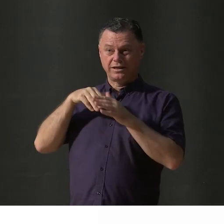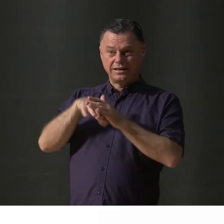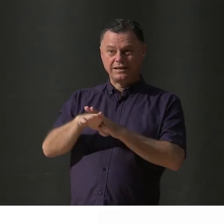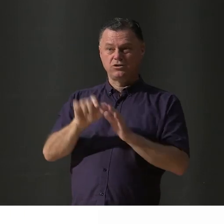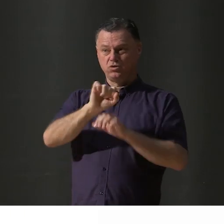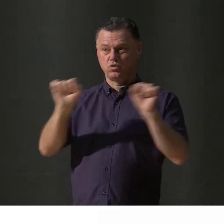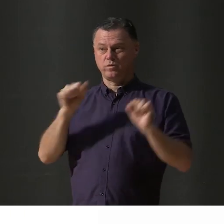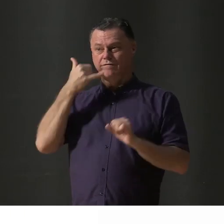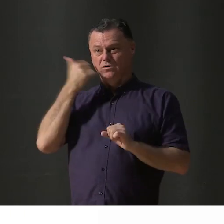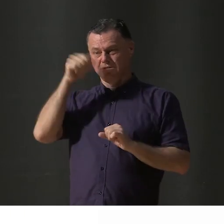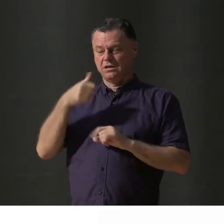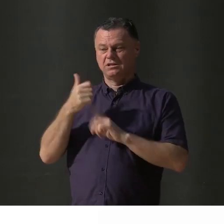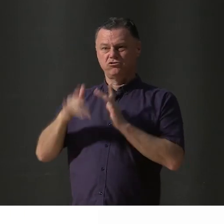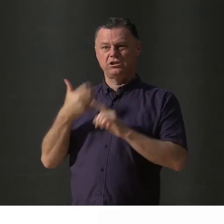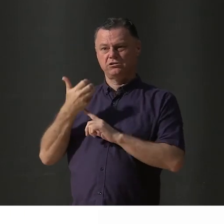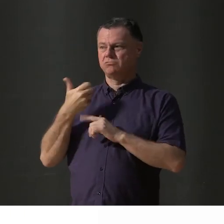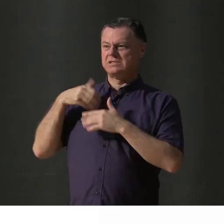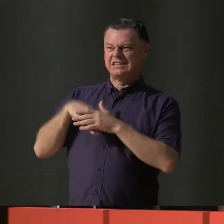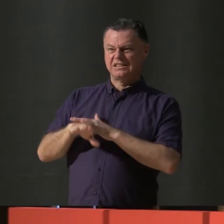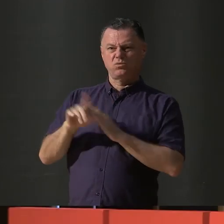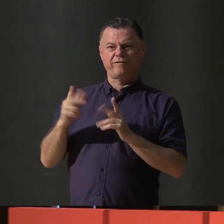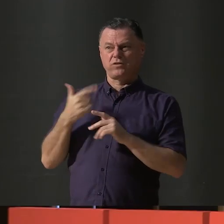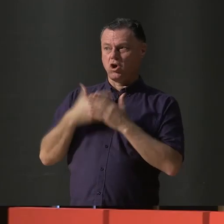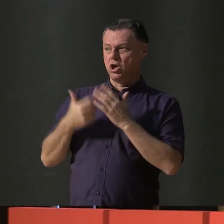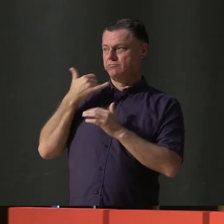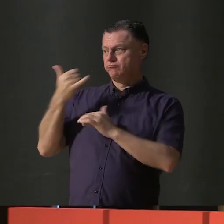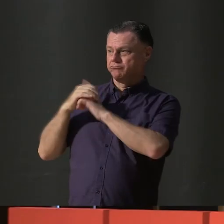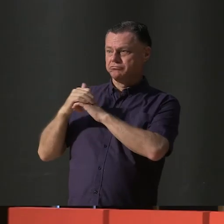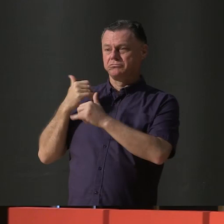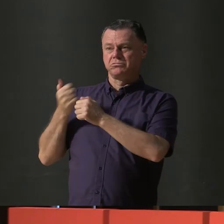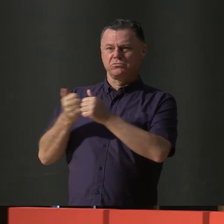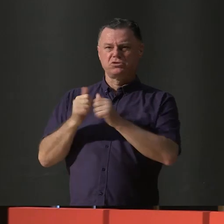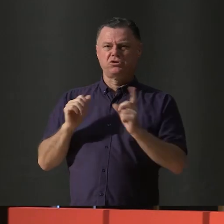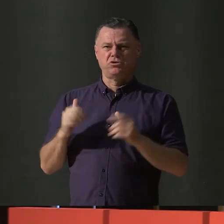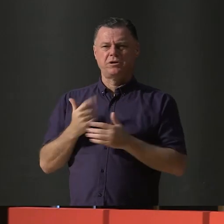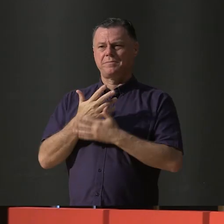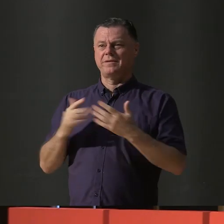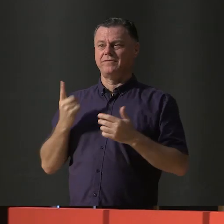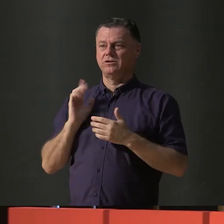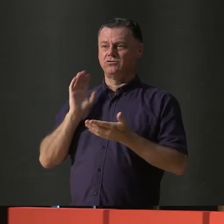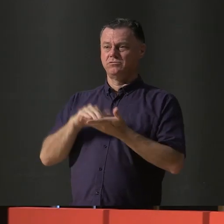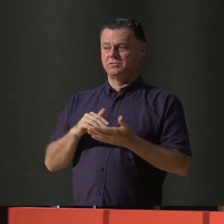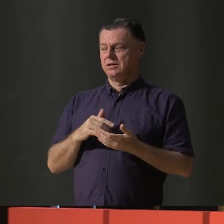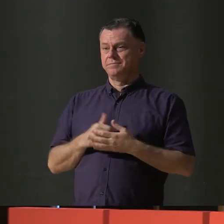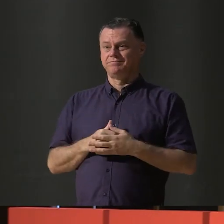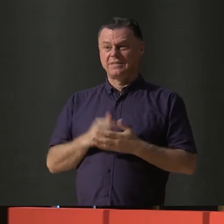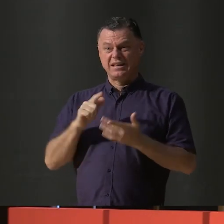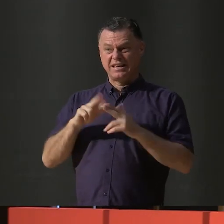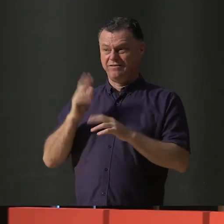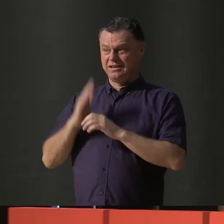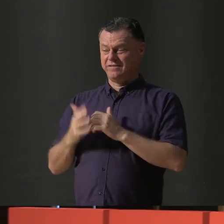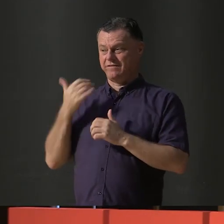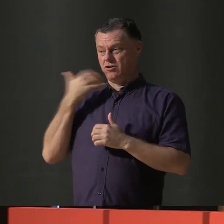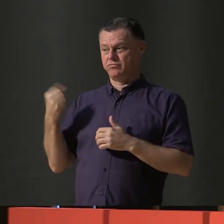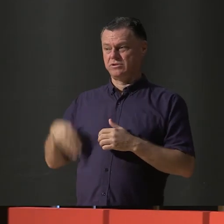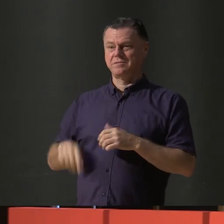museum, or anywhere in fact, you'd probably get a funny look if you didn't bring a smartphone with you. With these